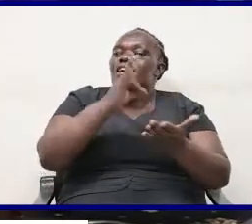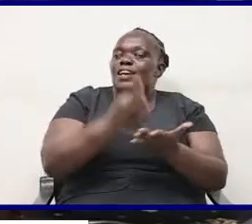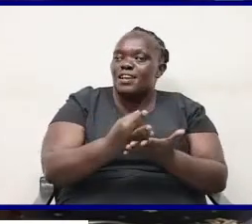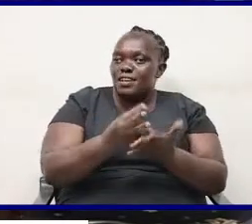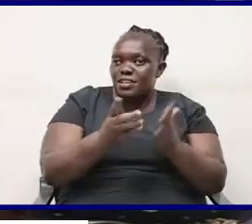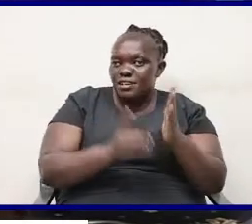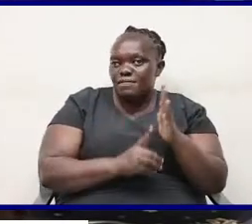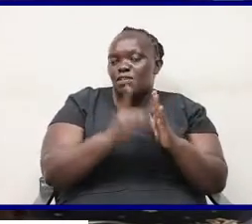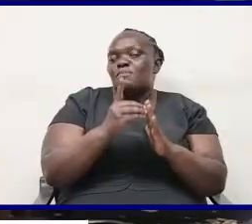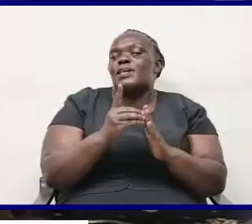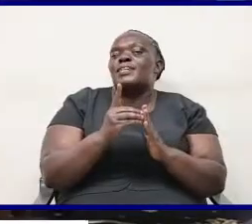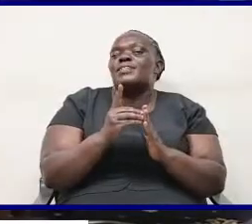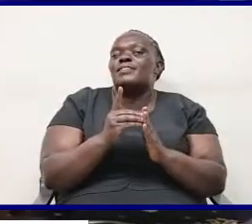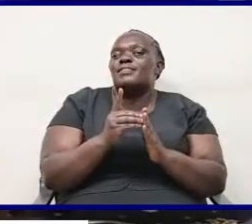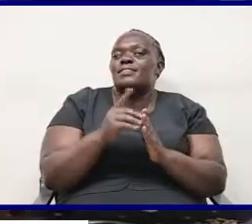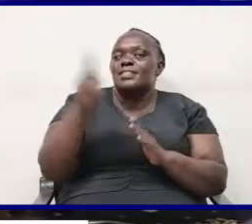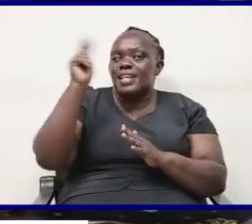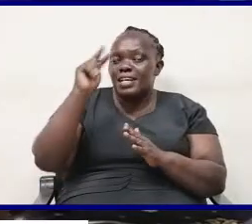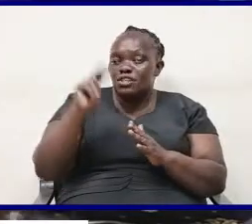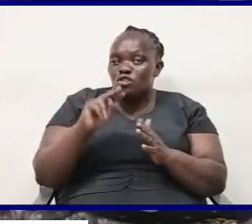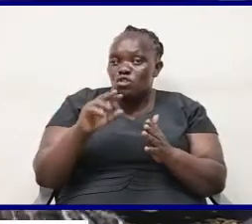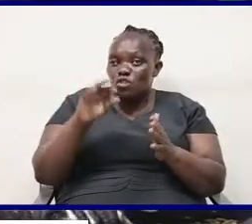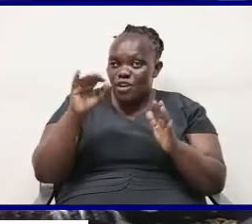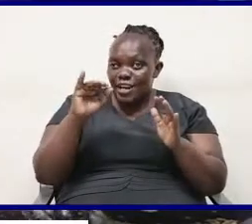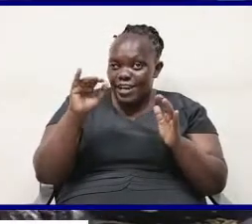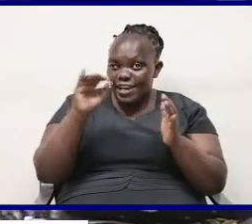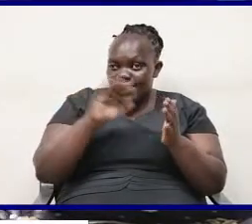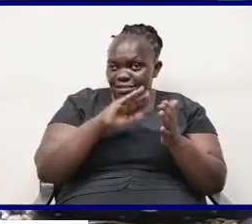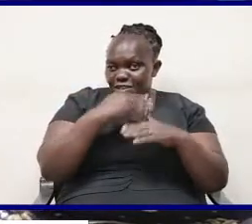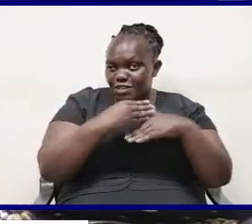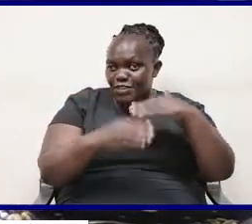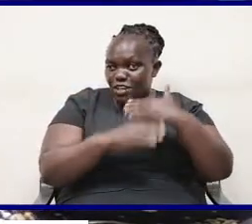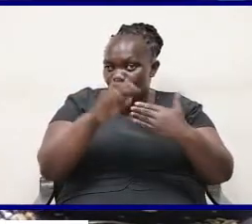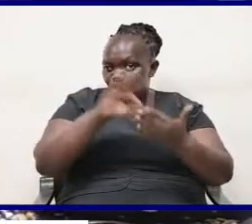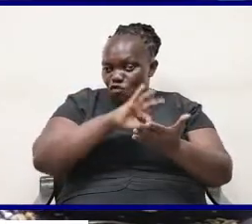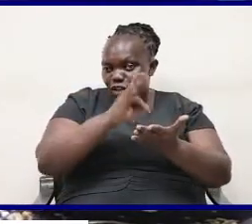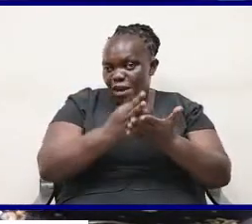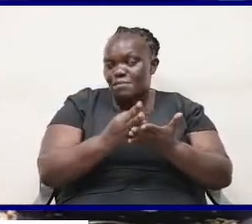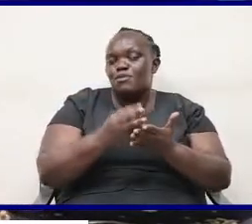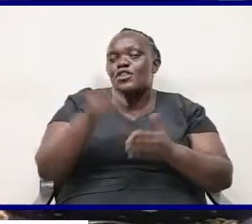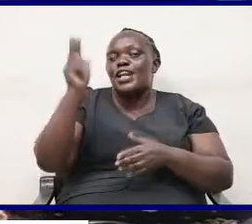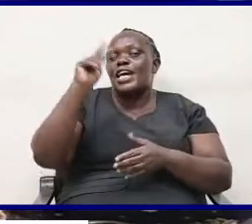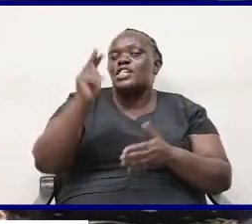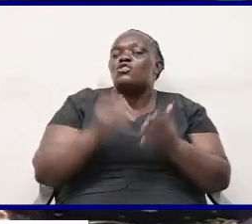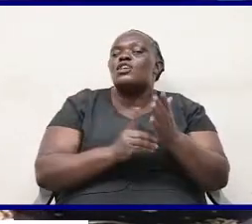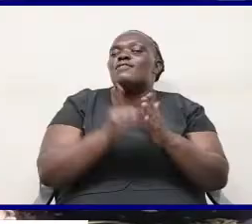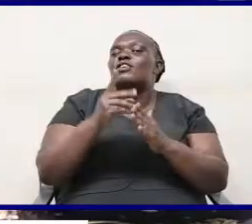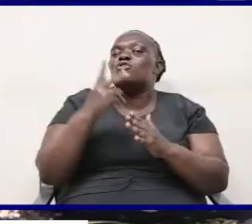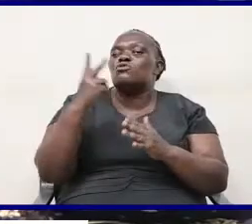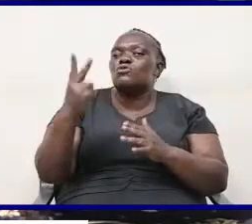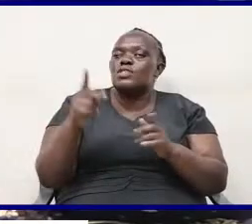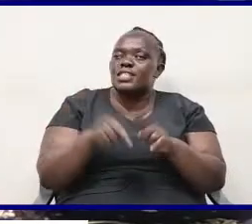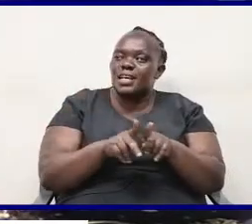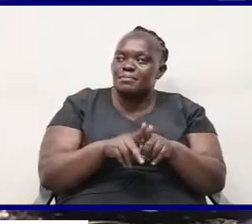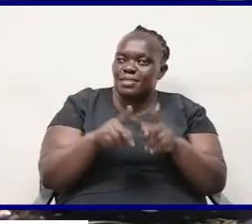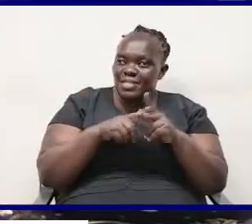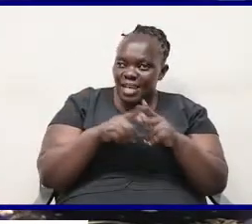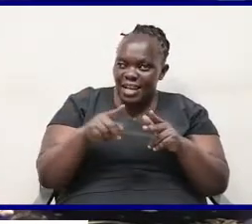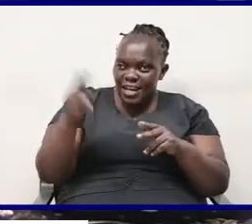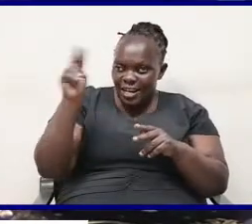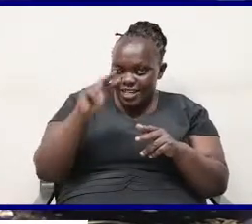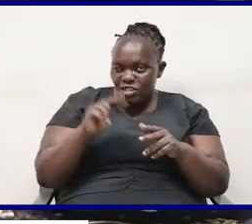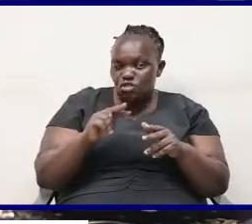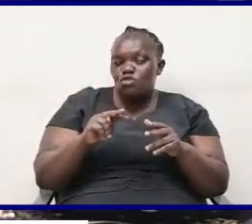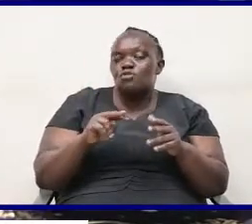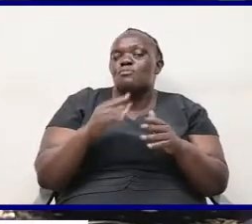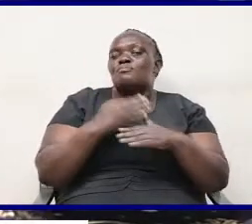infrastructural development, the National Infrastructure Fund. Mnafaa kujua hii maneno bwana. There are two funds that have been established, the National